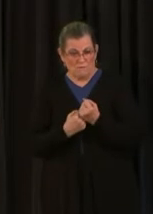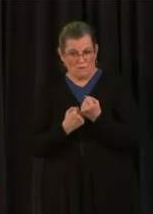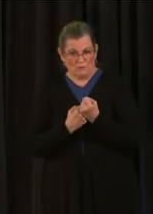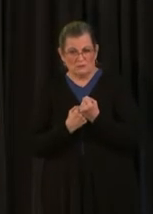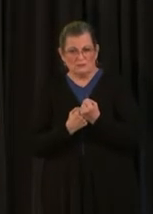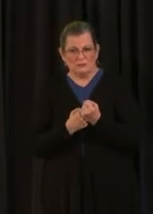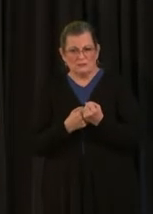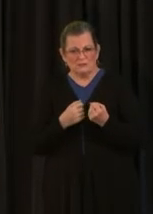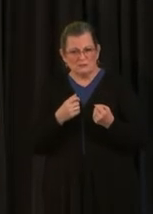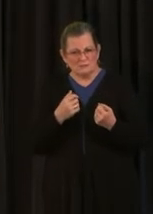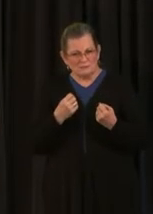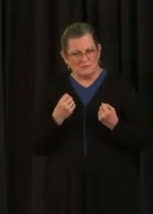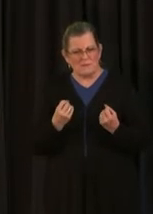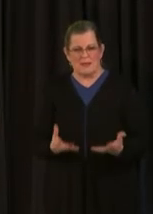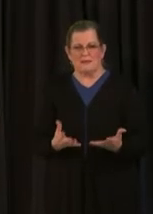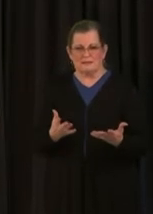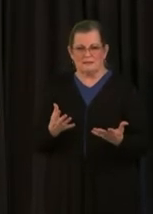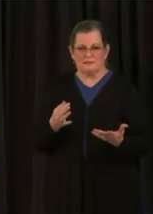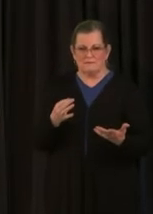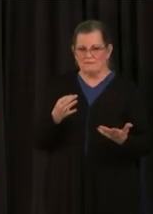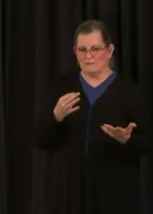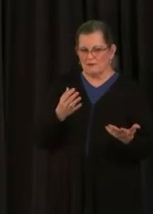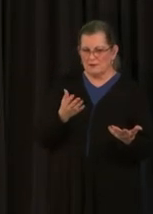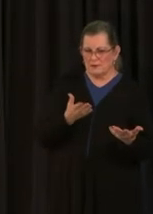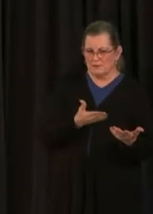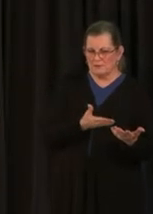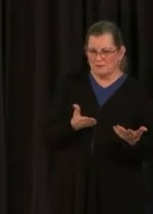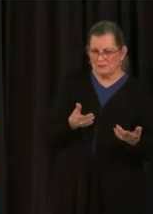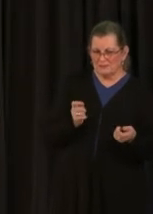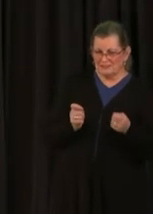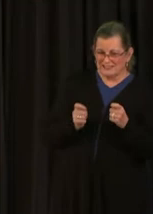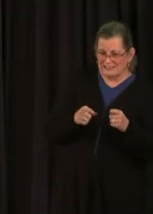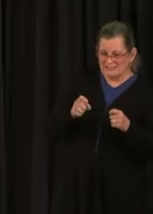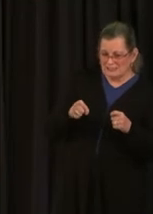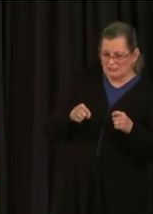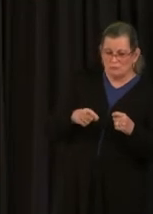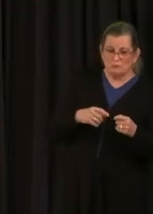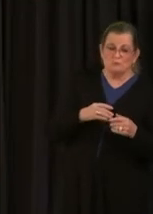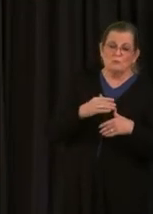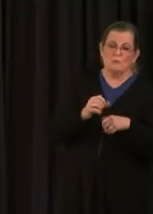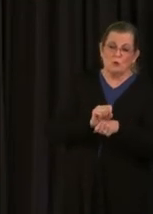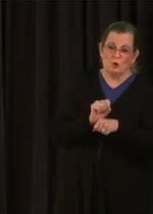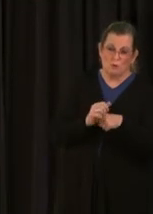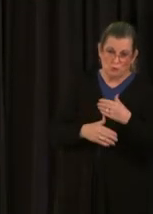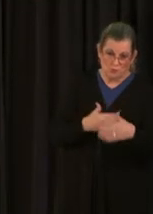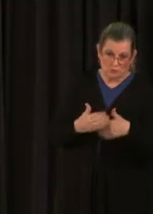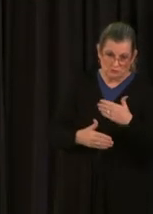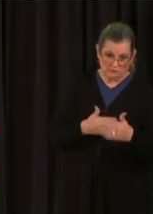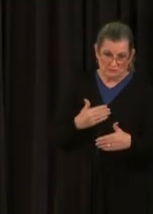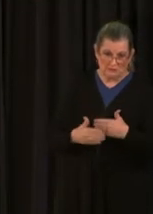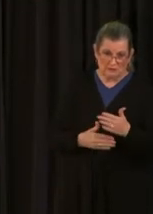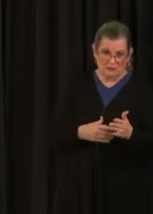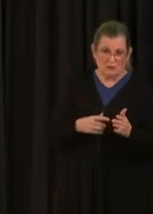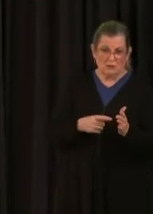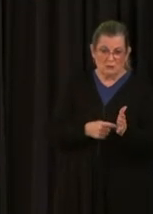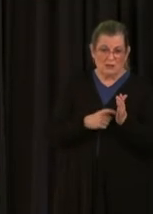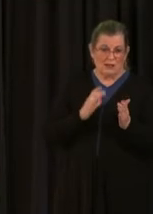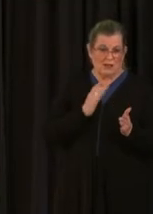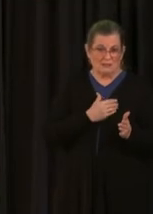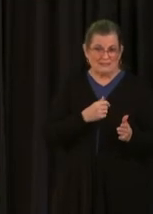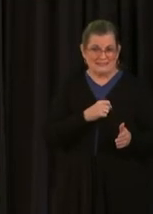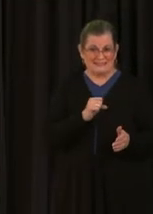if we observe that ridership patterns warrant additional service through any periods of the day. As